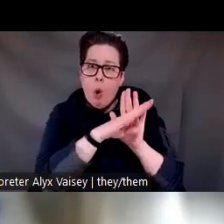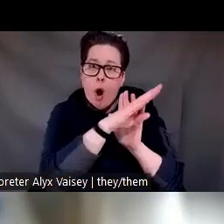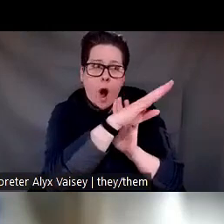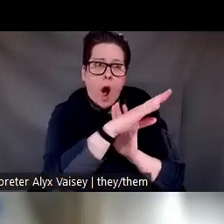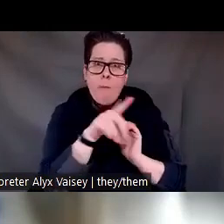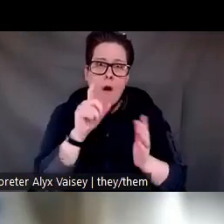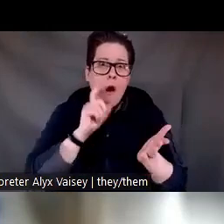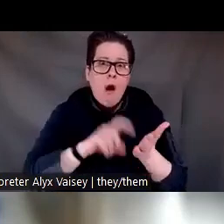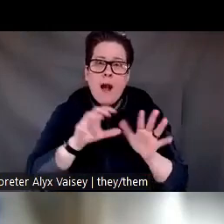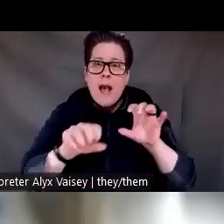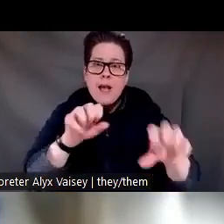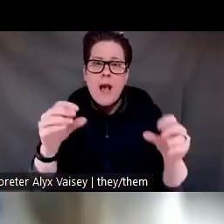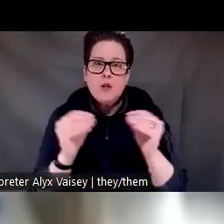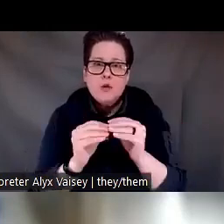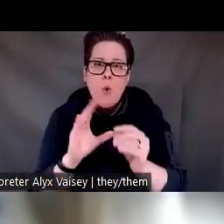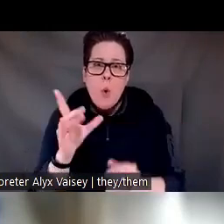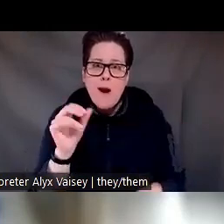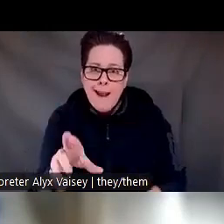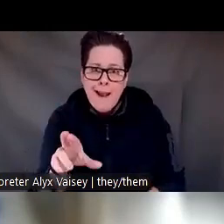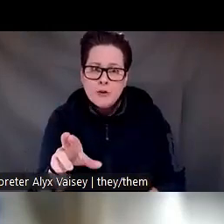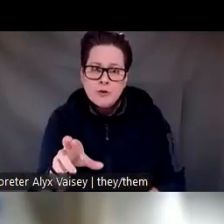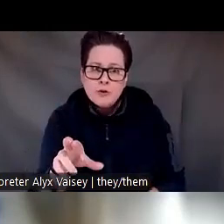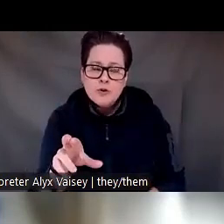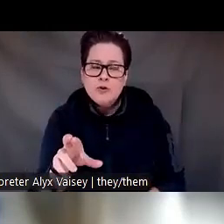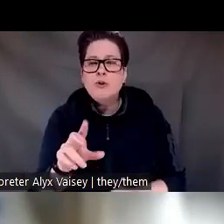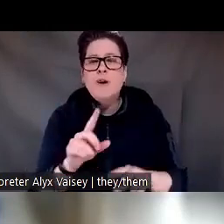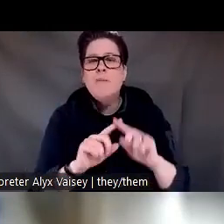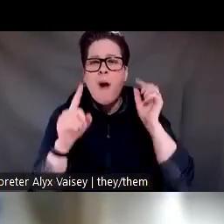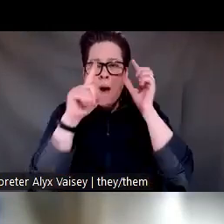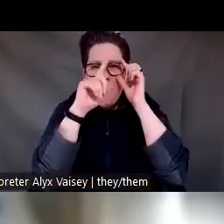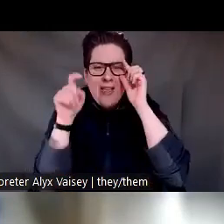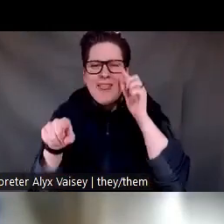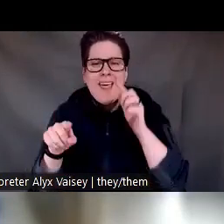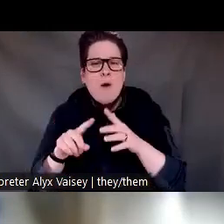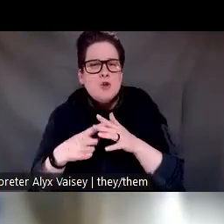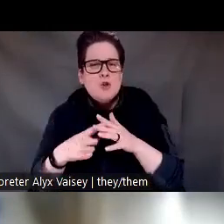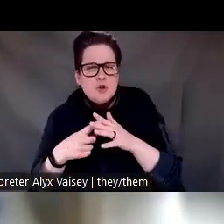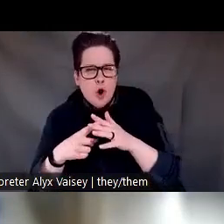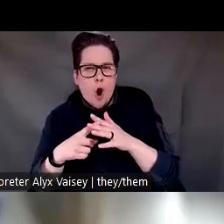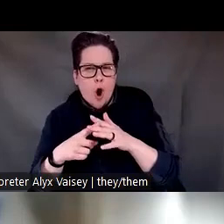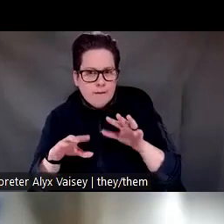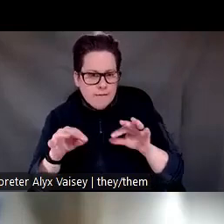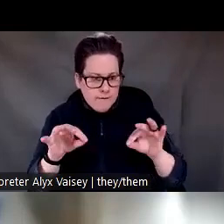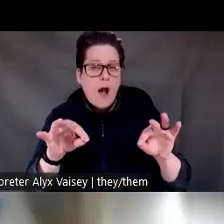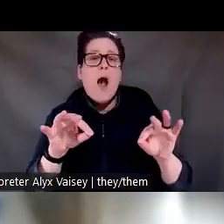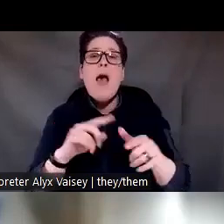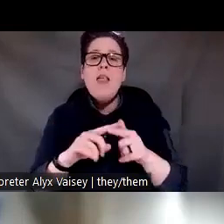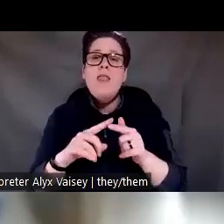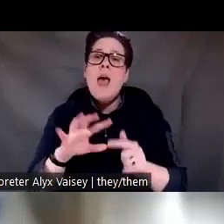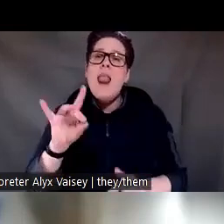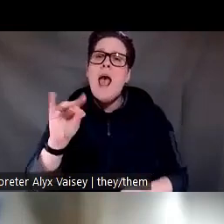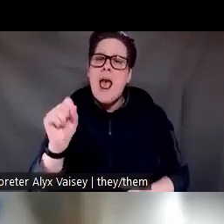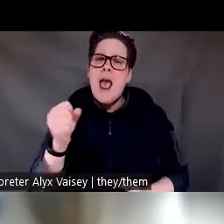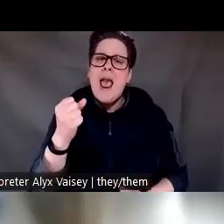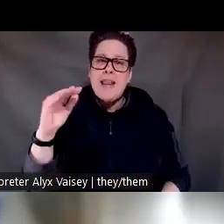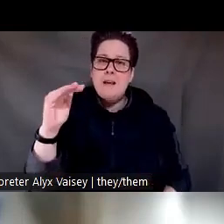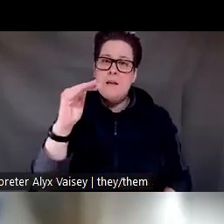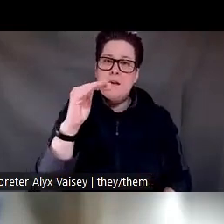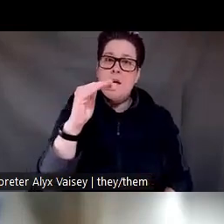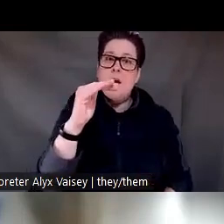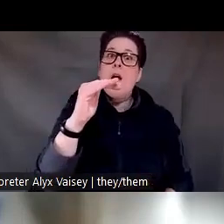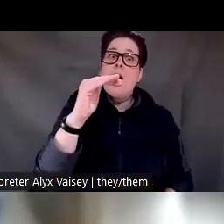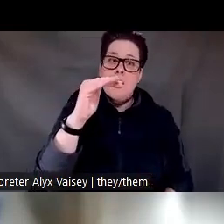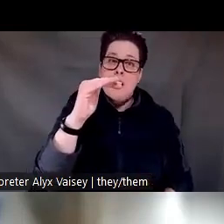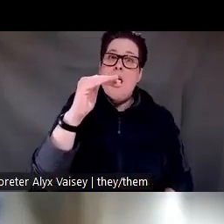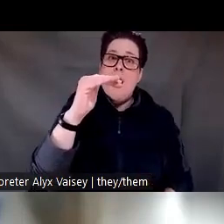cancer cases, but right around the 1980s is when we start to see a relatively